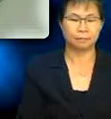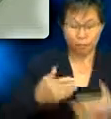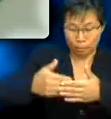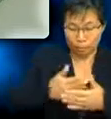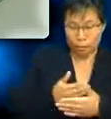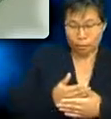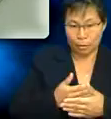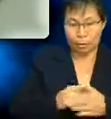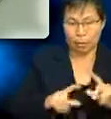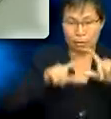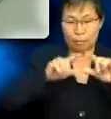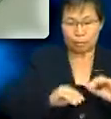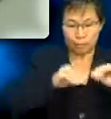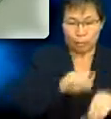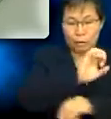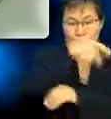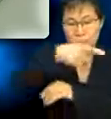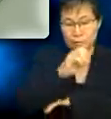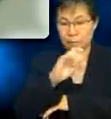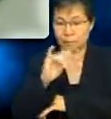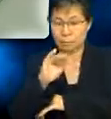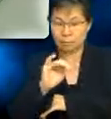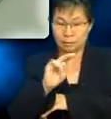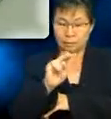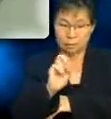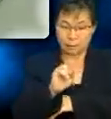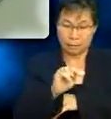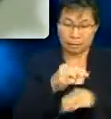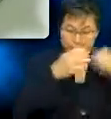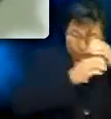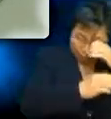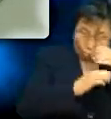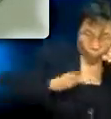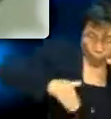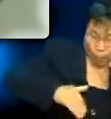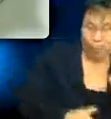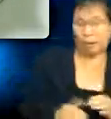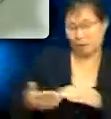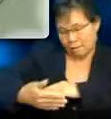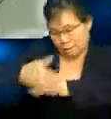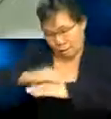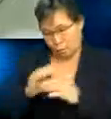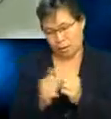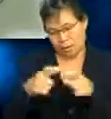Before putting the specimen under a microscope, cover it with the slide cover.